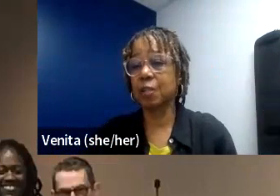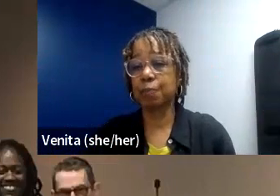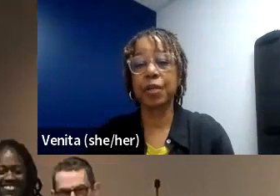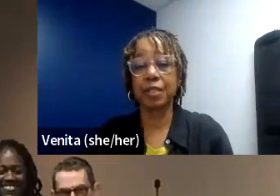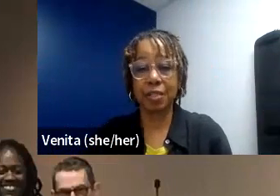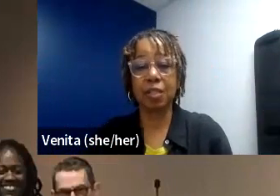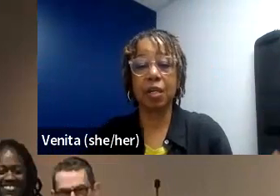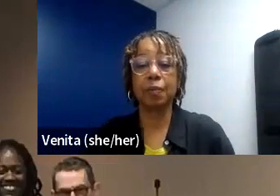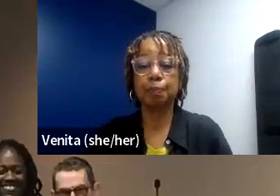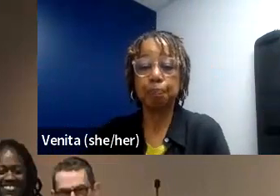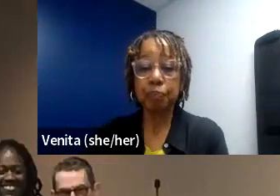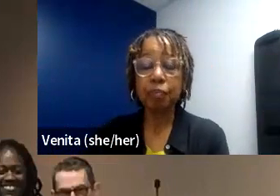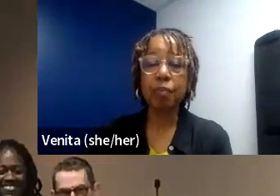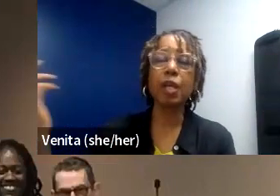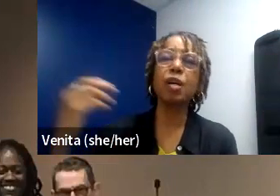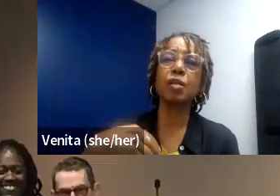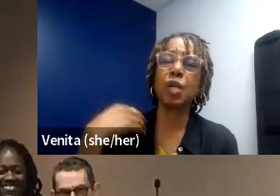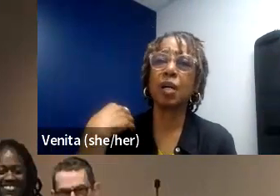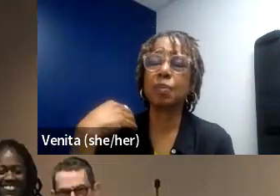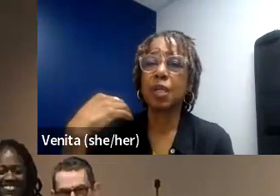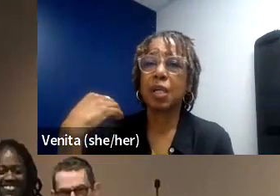lived experience